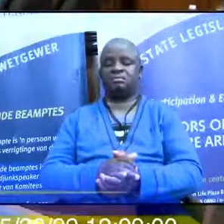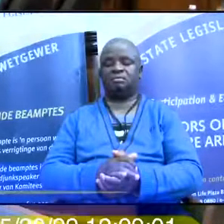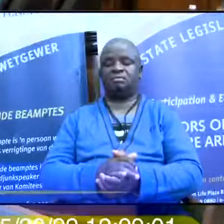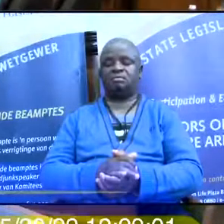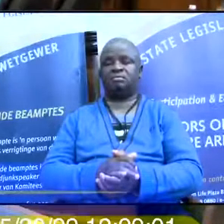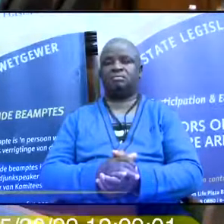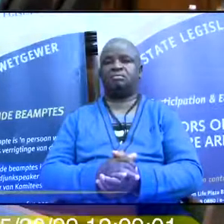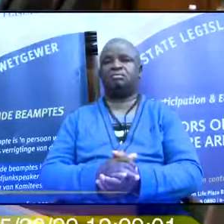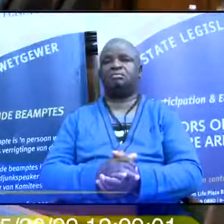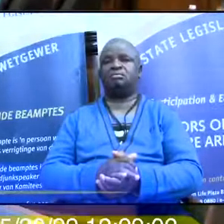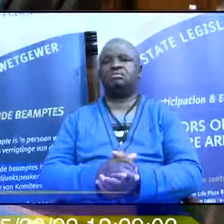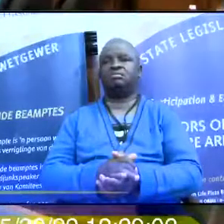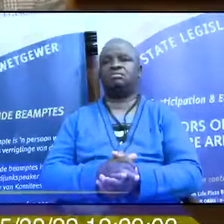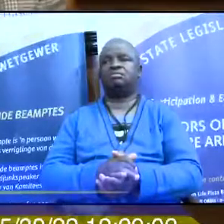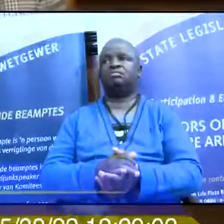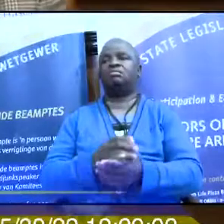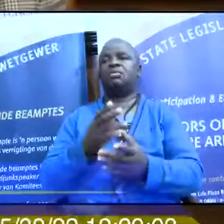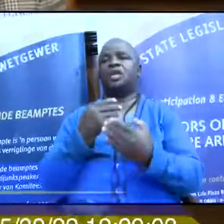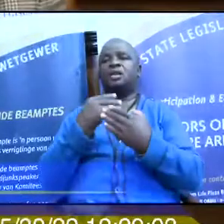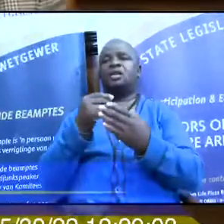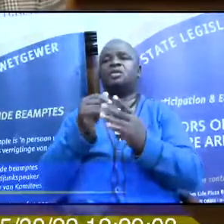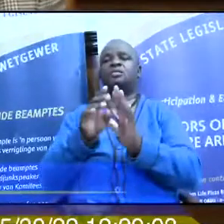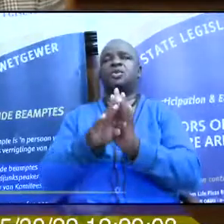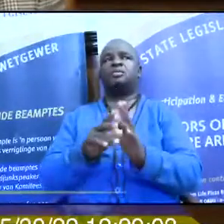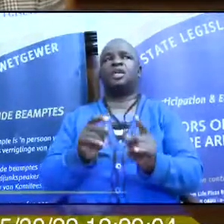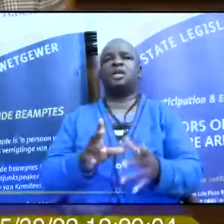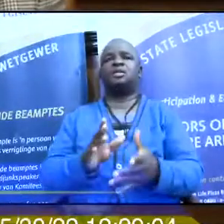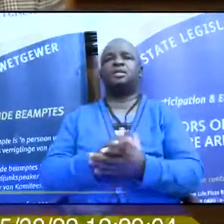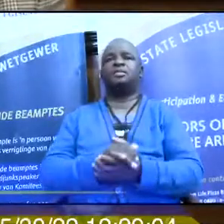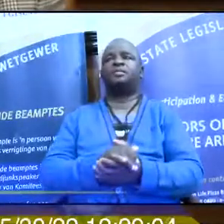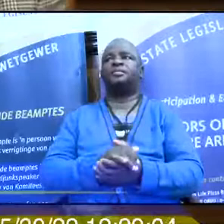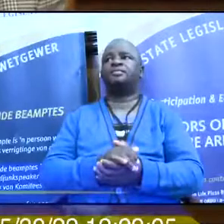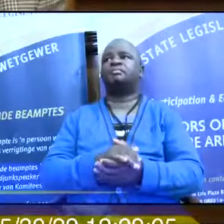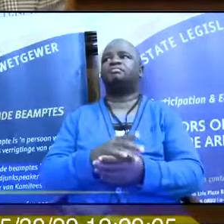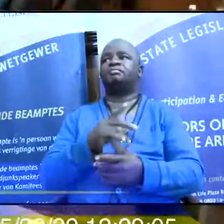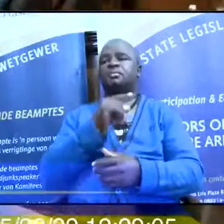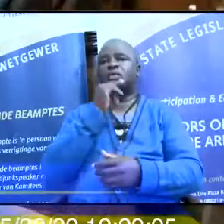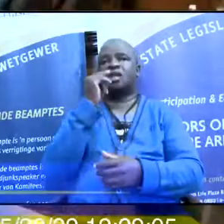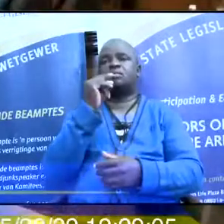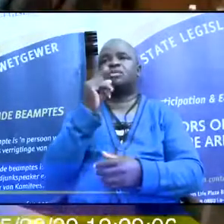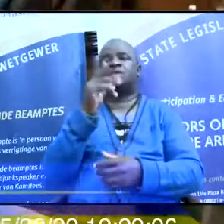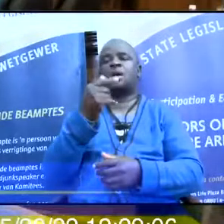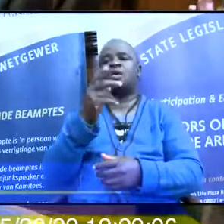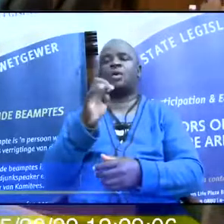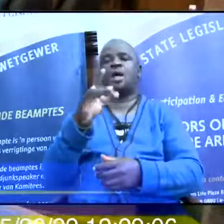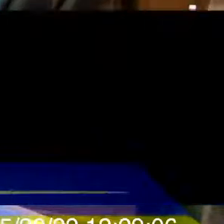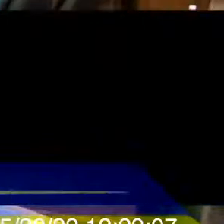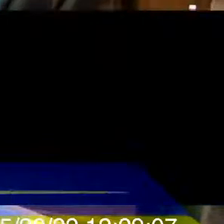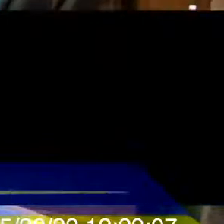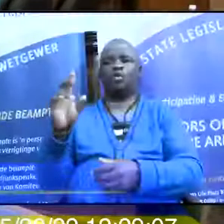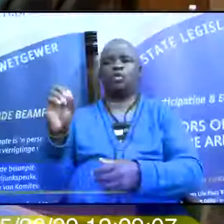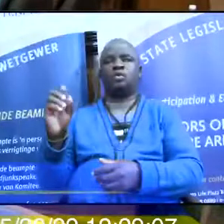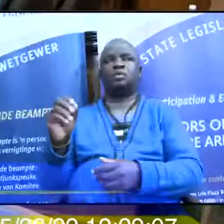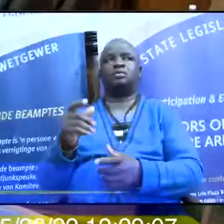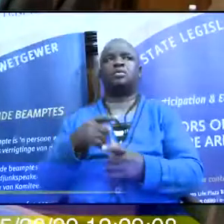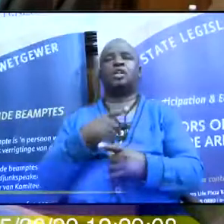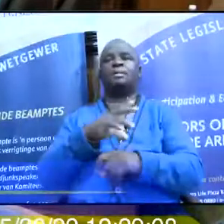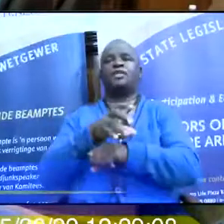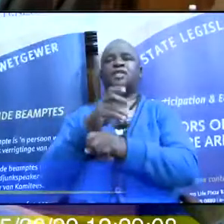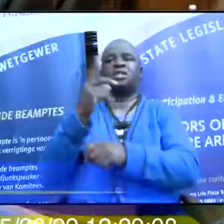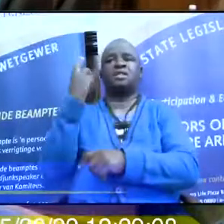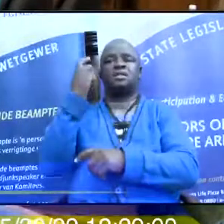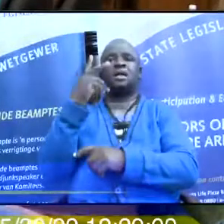thank you very much program director my name is khawaram kavisa i'm the professional secretary of of